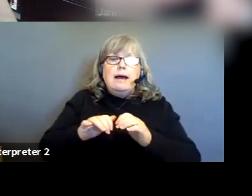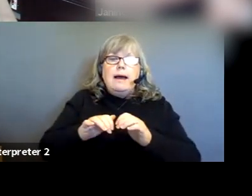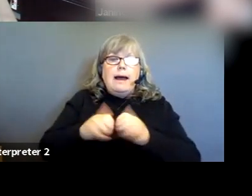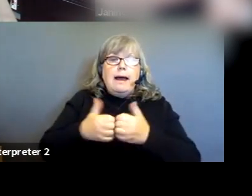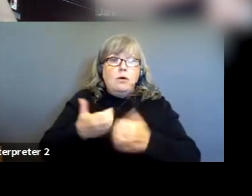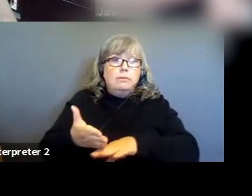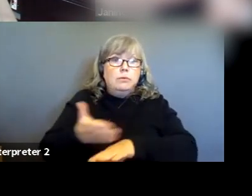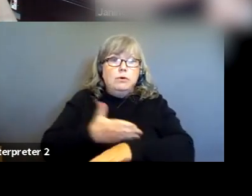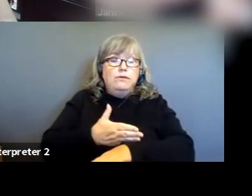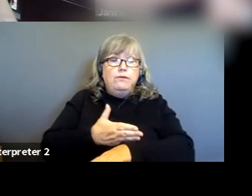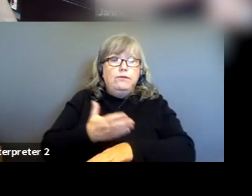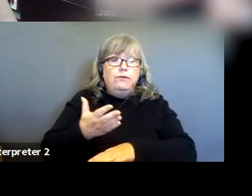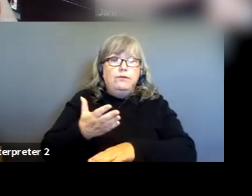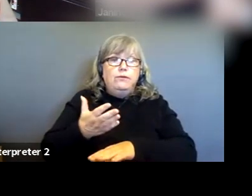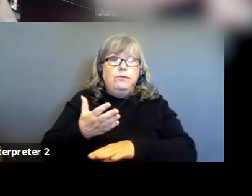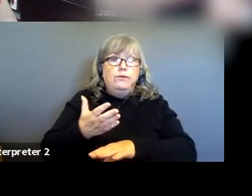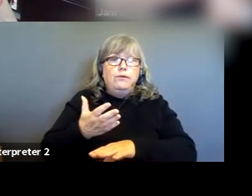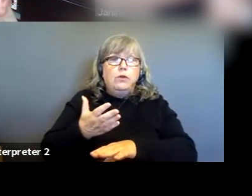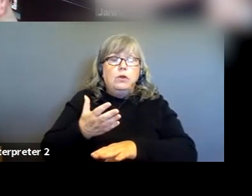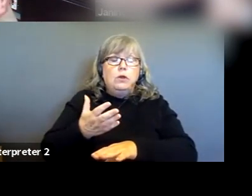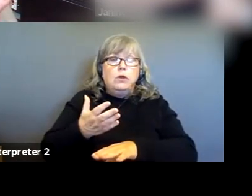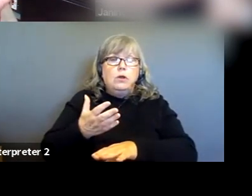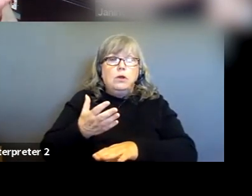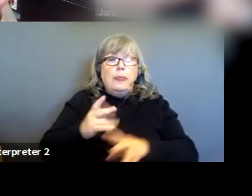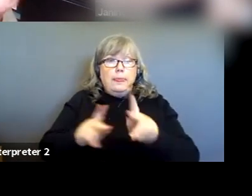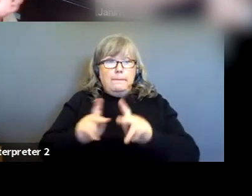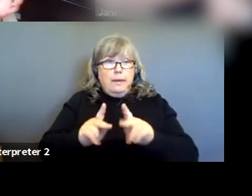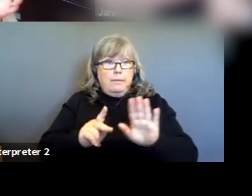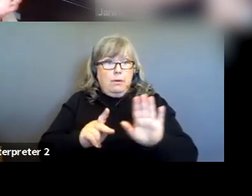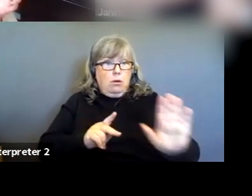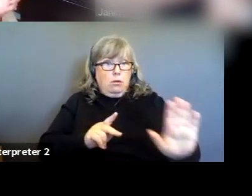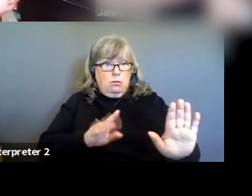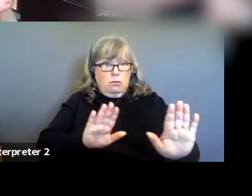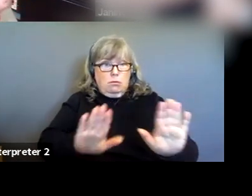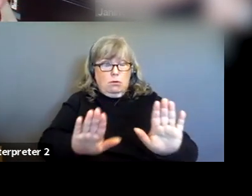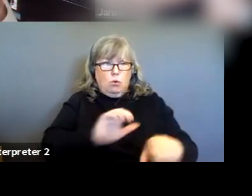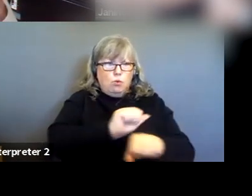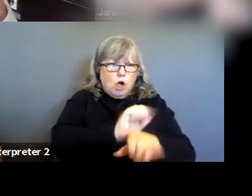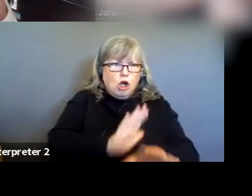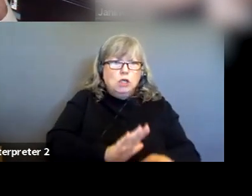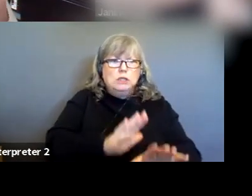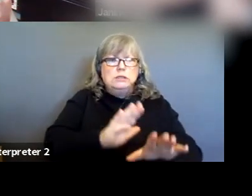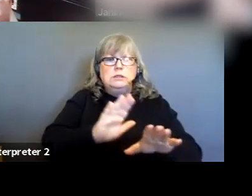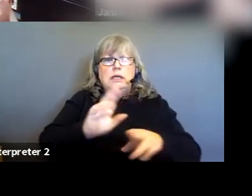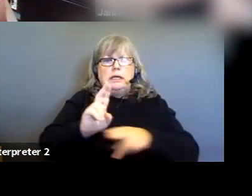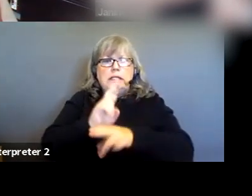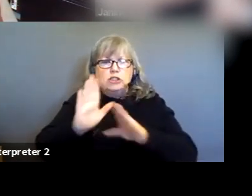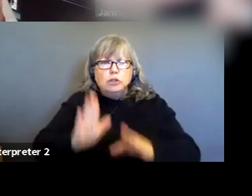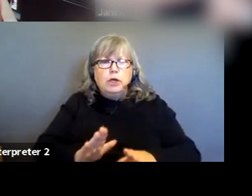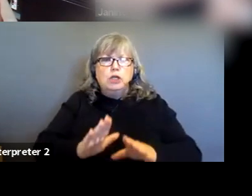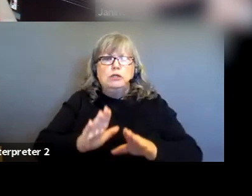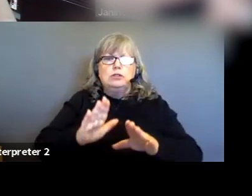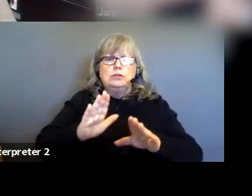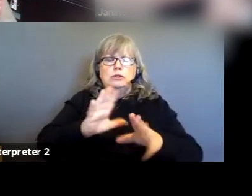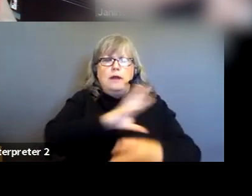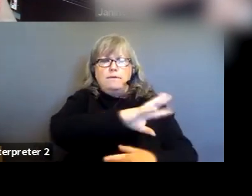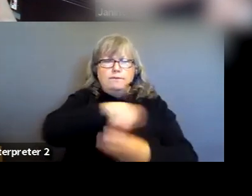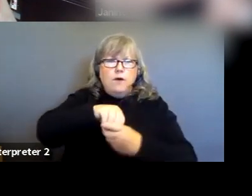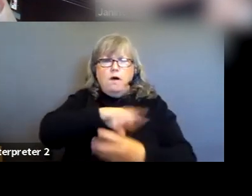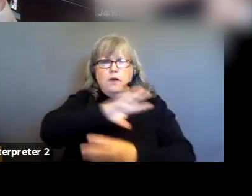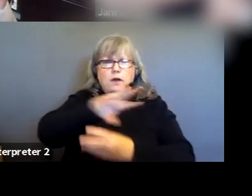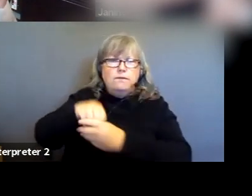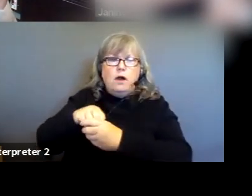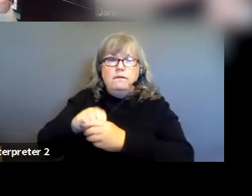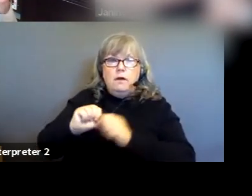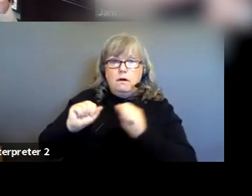to have the various stakeholders represented and a buy-in from everybody rather